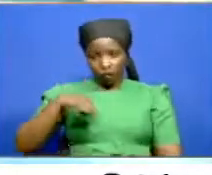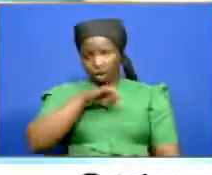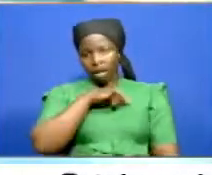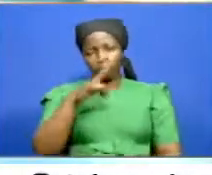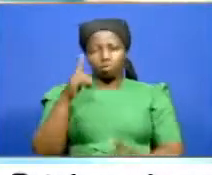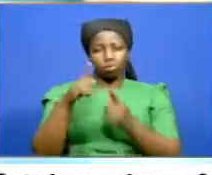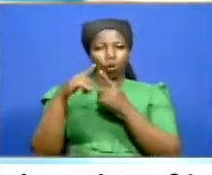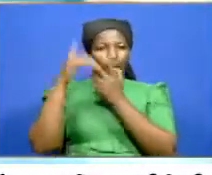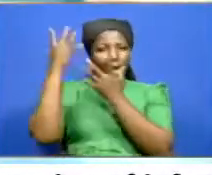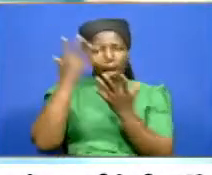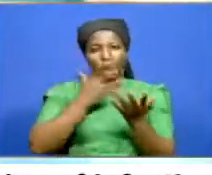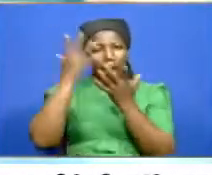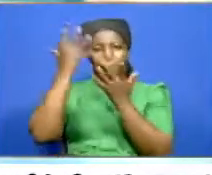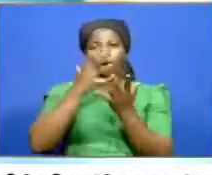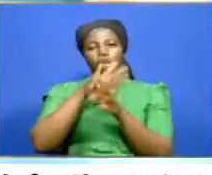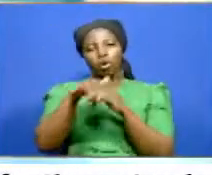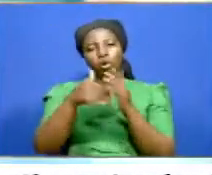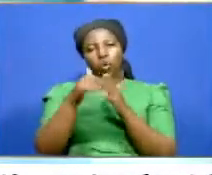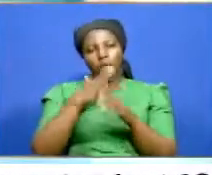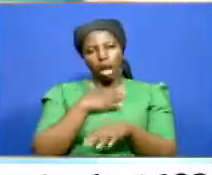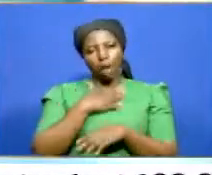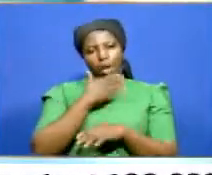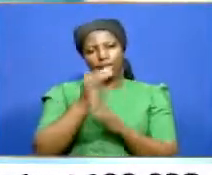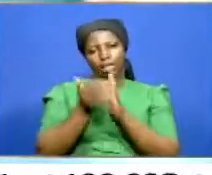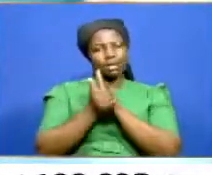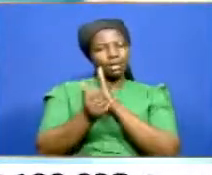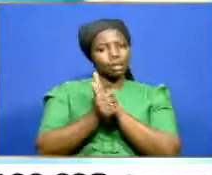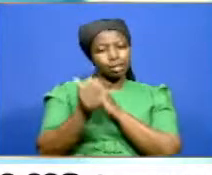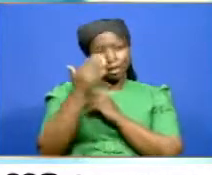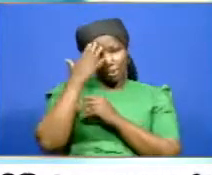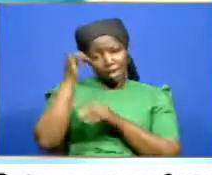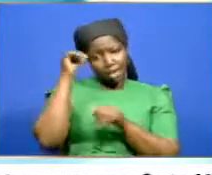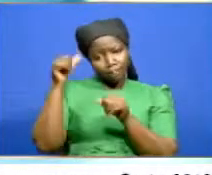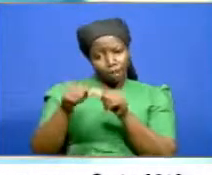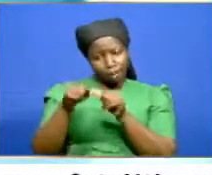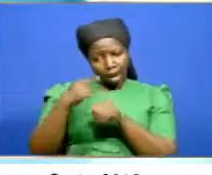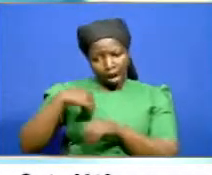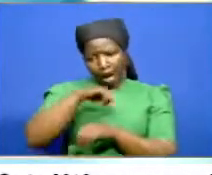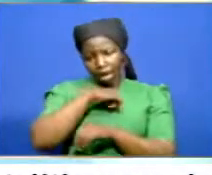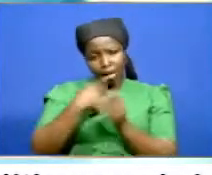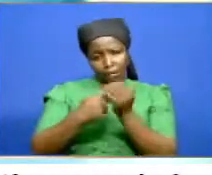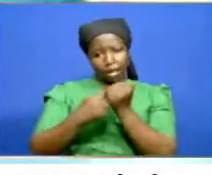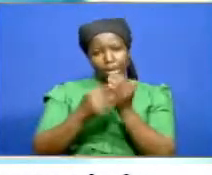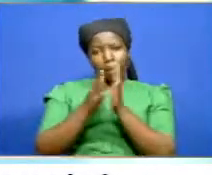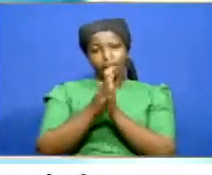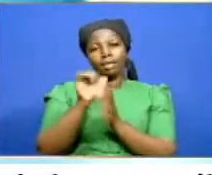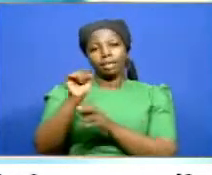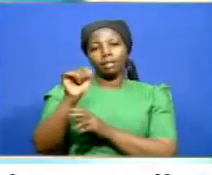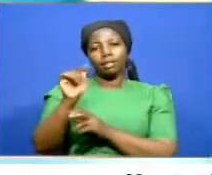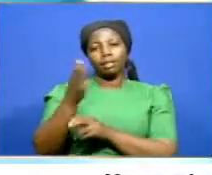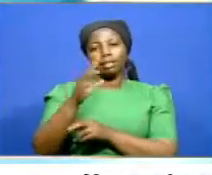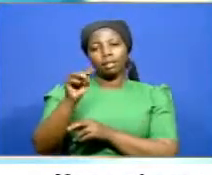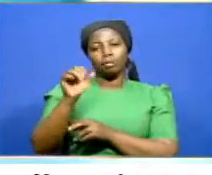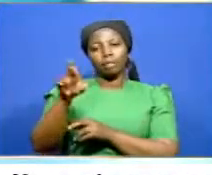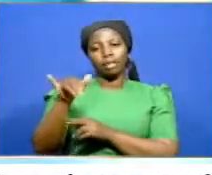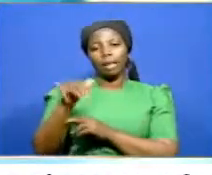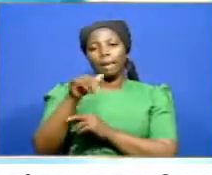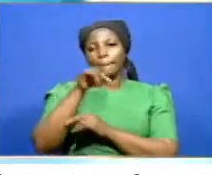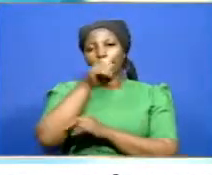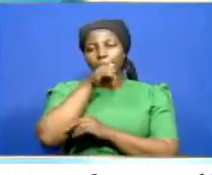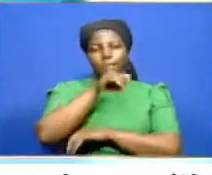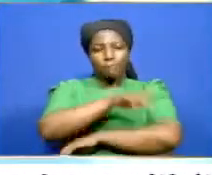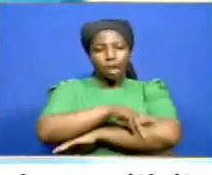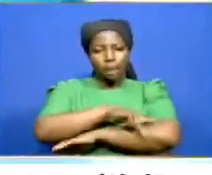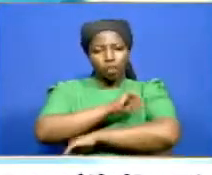best talents to Emerging Stars Soccer Academy. Because also, you remember, we are partnering with St. Mary's, a private school, and there's sports scholarship on